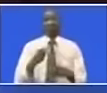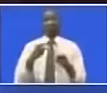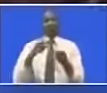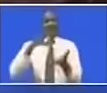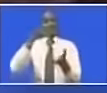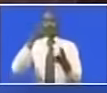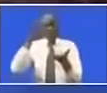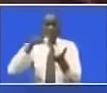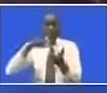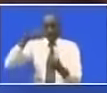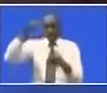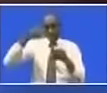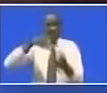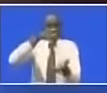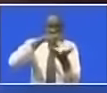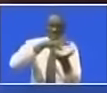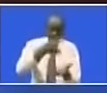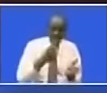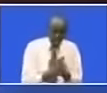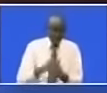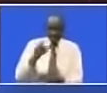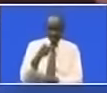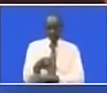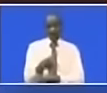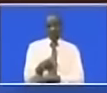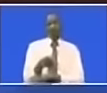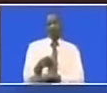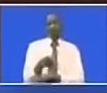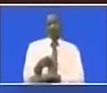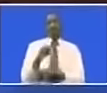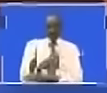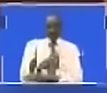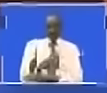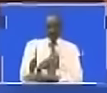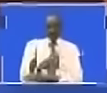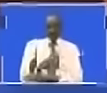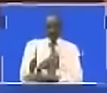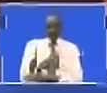across the country, with the voting process moving pretty fast in many centers.